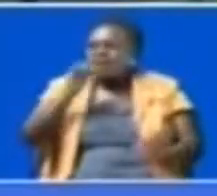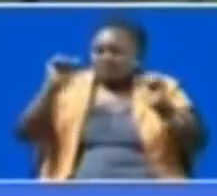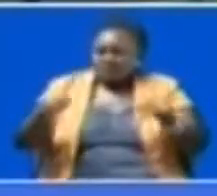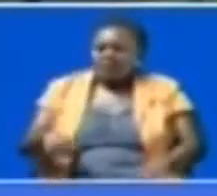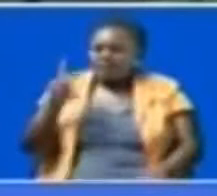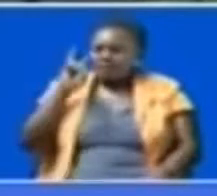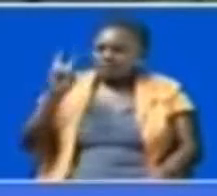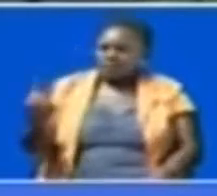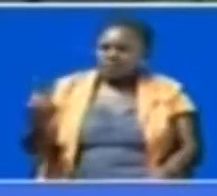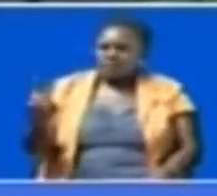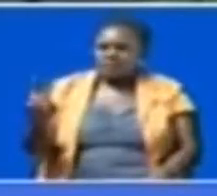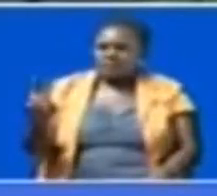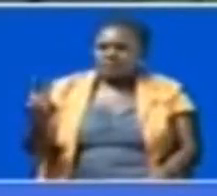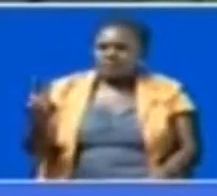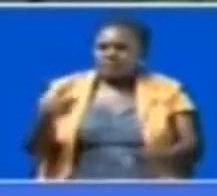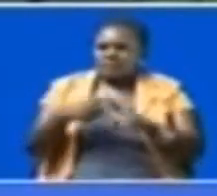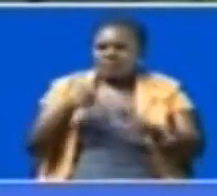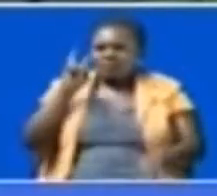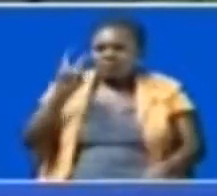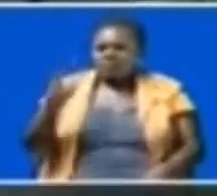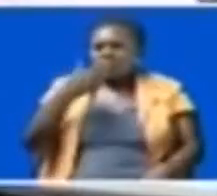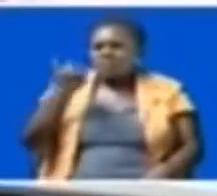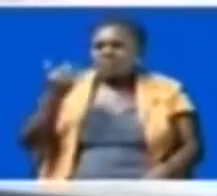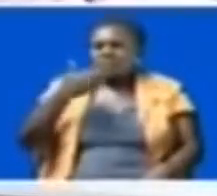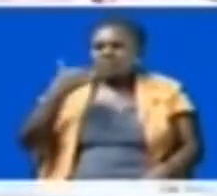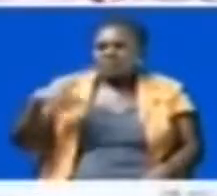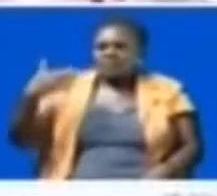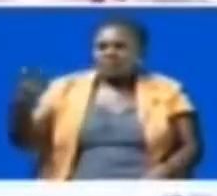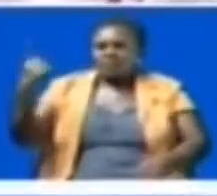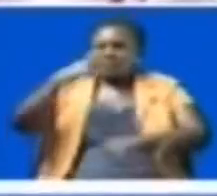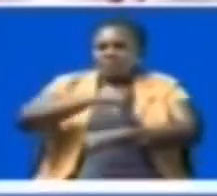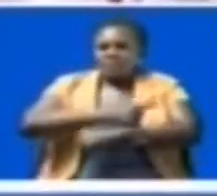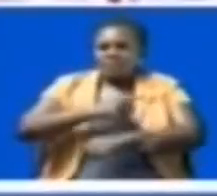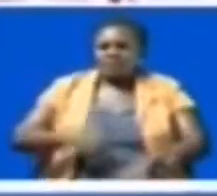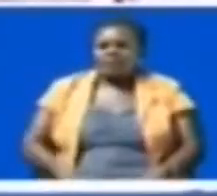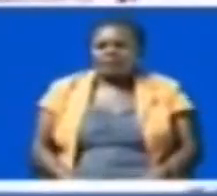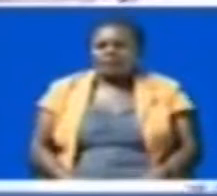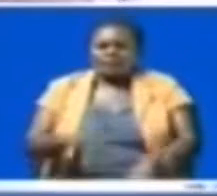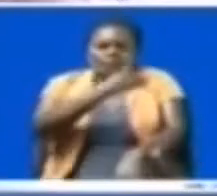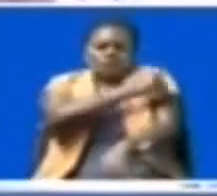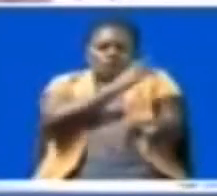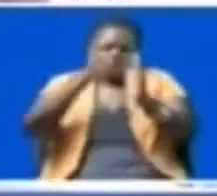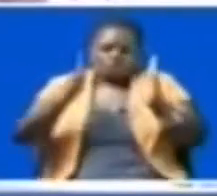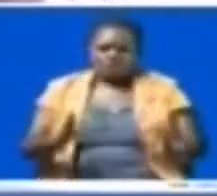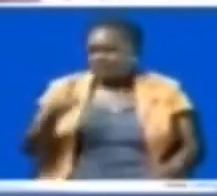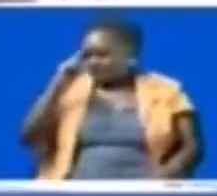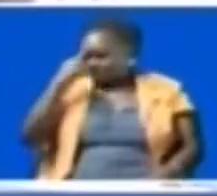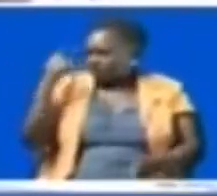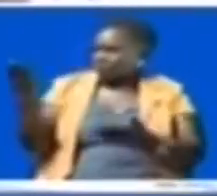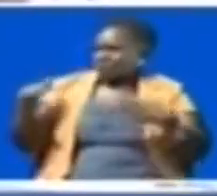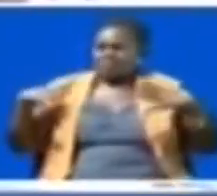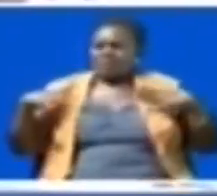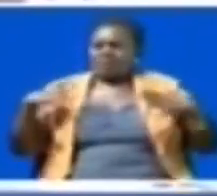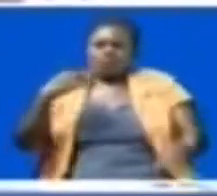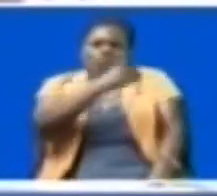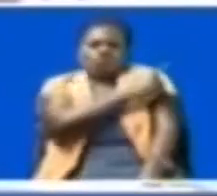Yeah, but the vision is getting better day by day. And lubricant? Dr. Mukesh Joshi is a proud